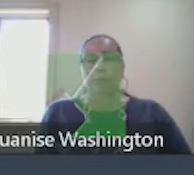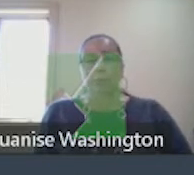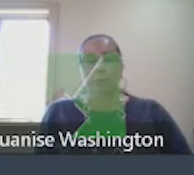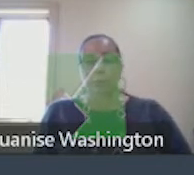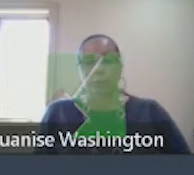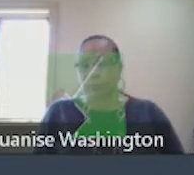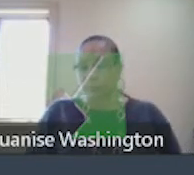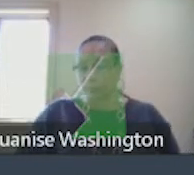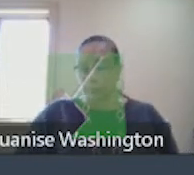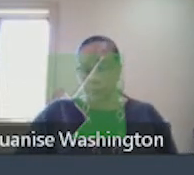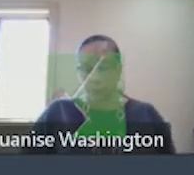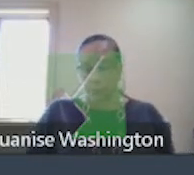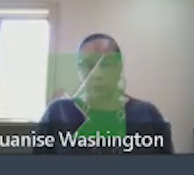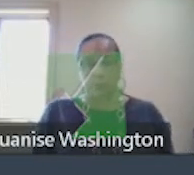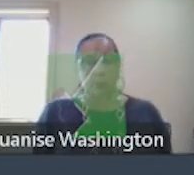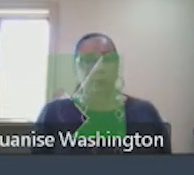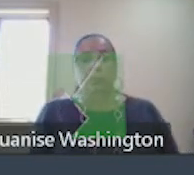time. Madam Vice Chair.